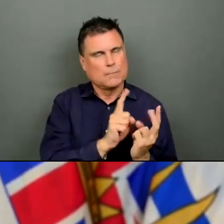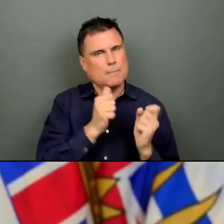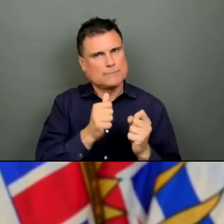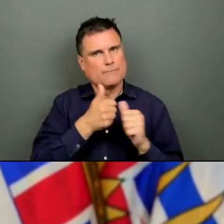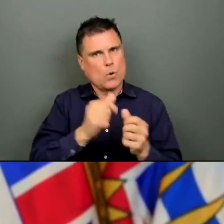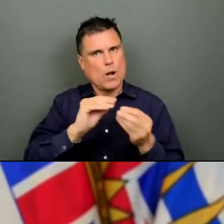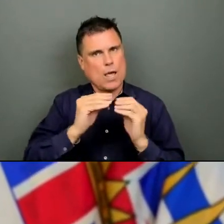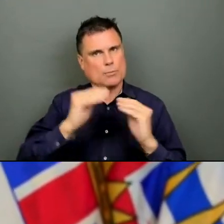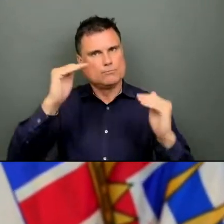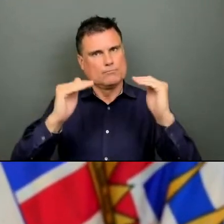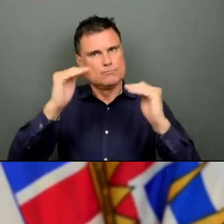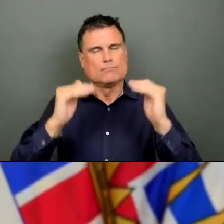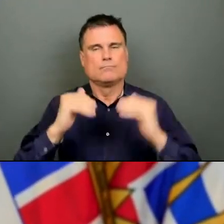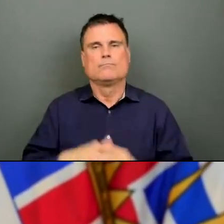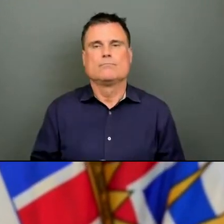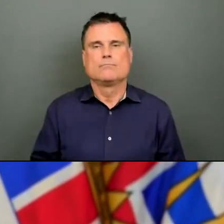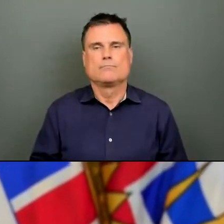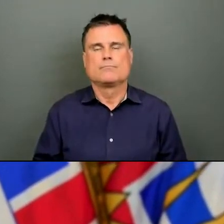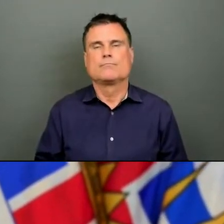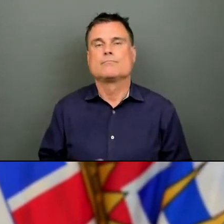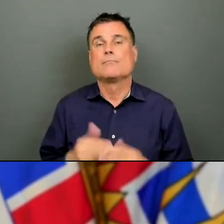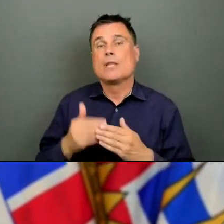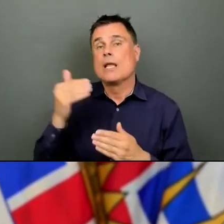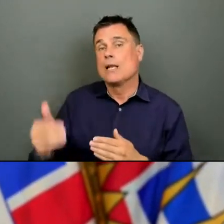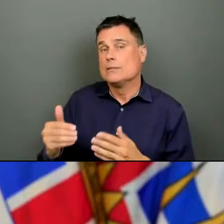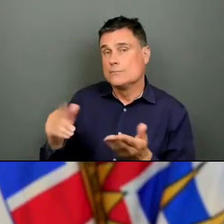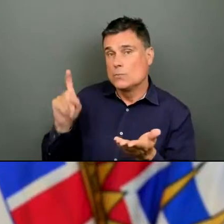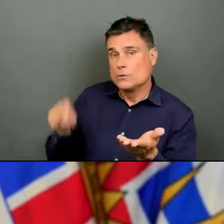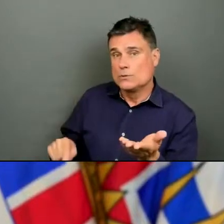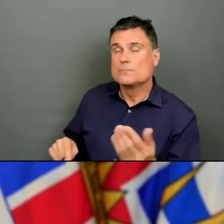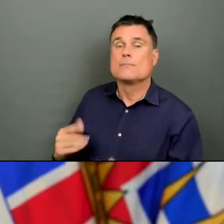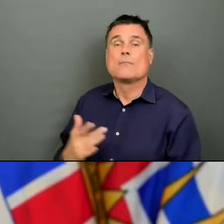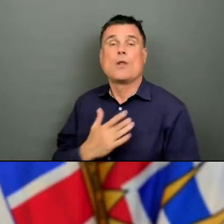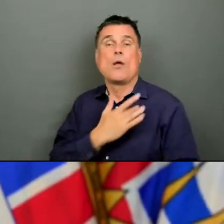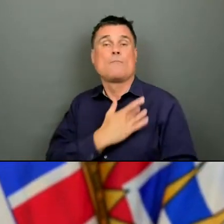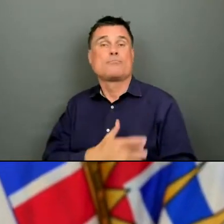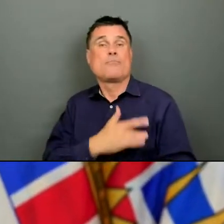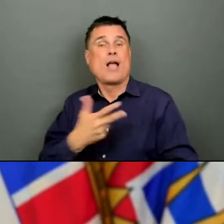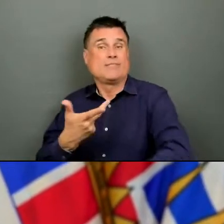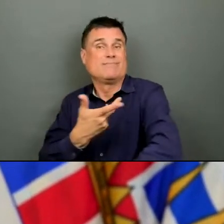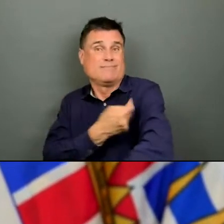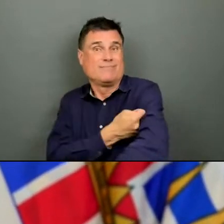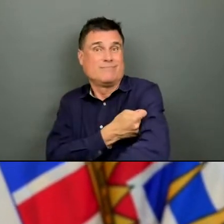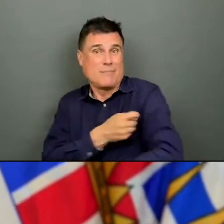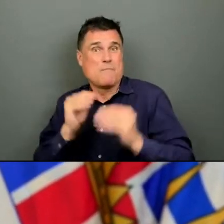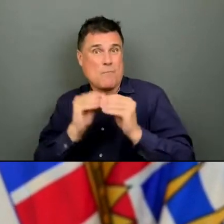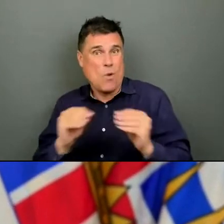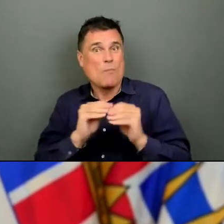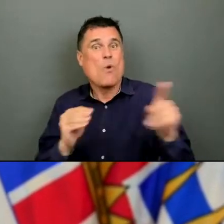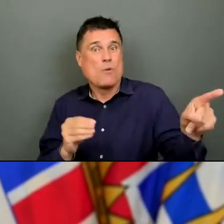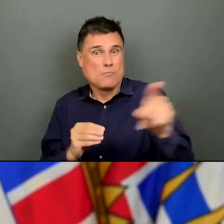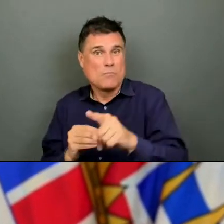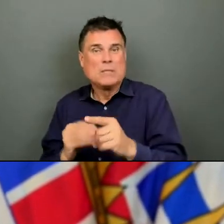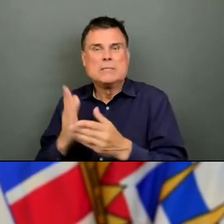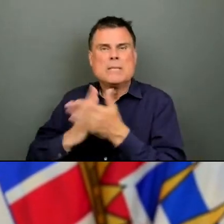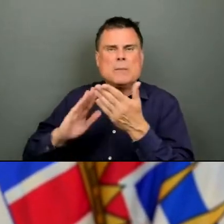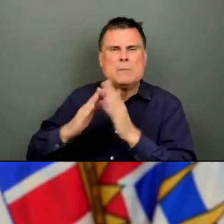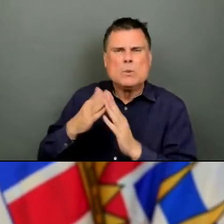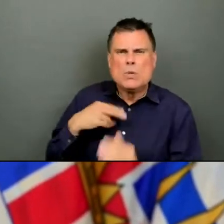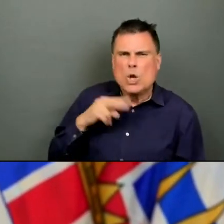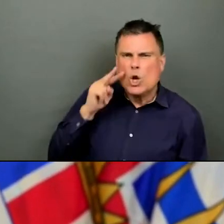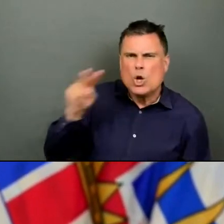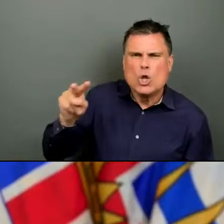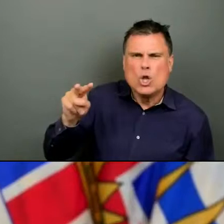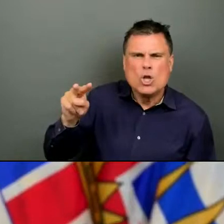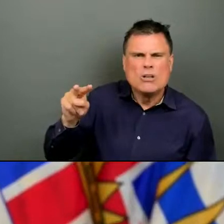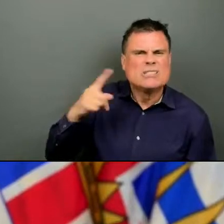Oh, hi, Dr. Henry. While the province's vaccination rate is climbing, there are still some areas with lower coverage. One of them we noticed in Metro Vancouver